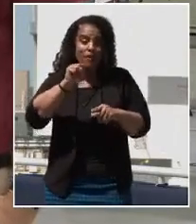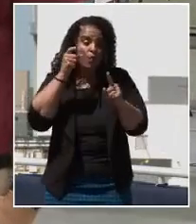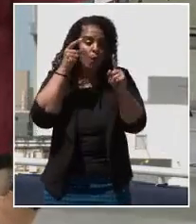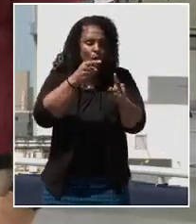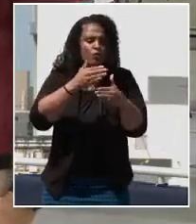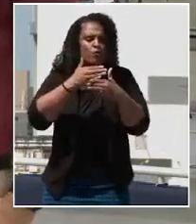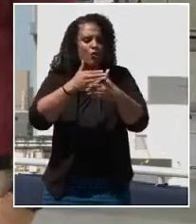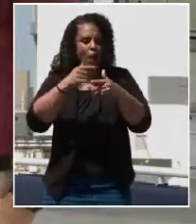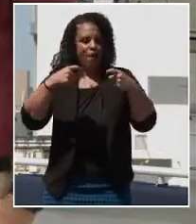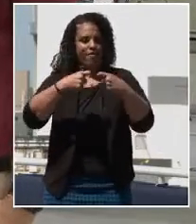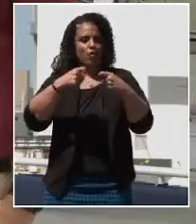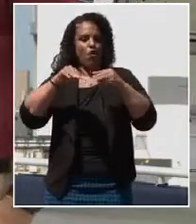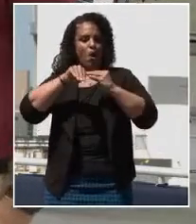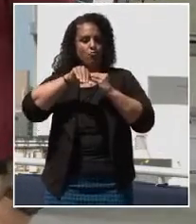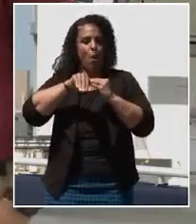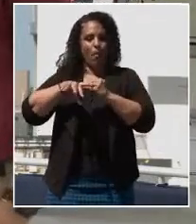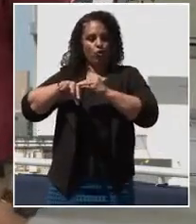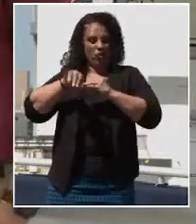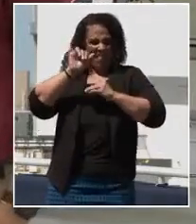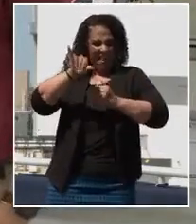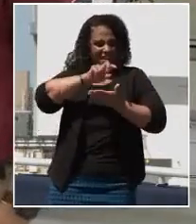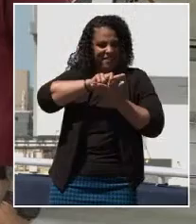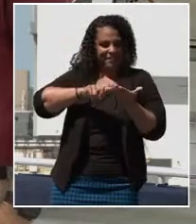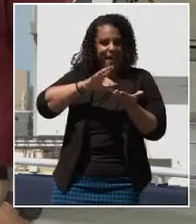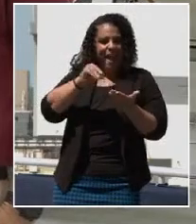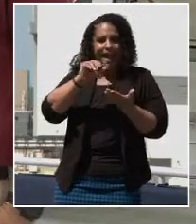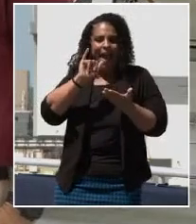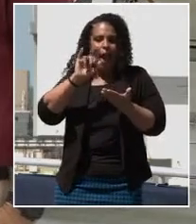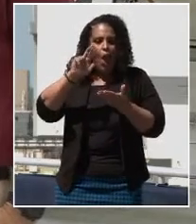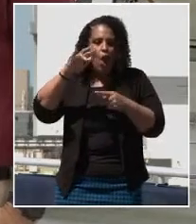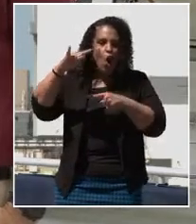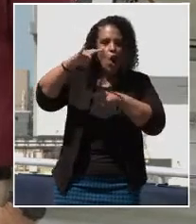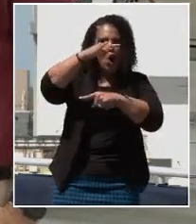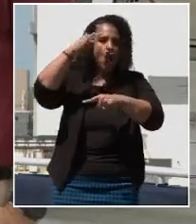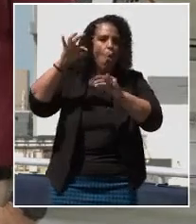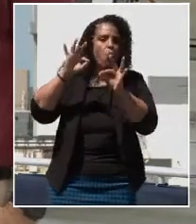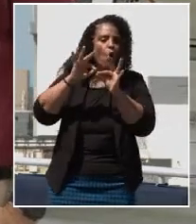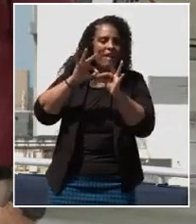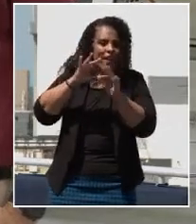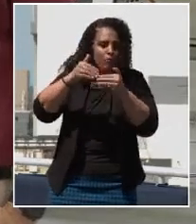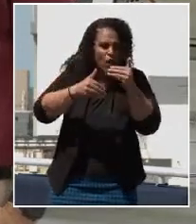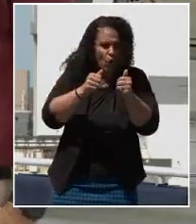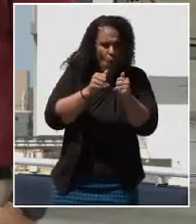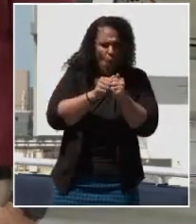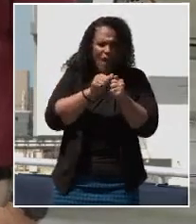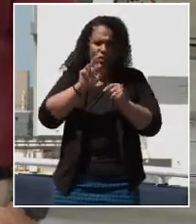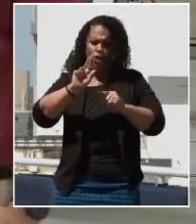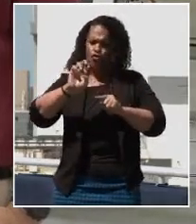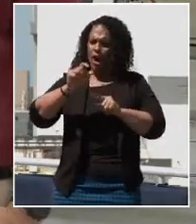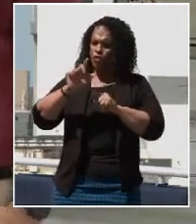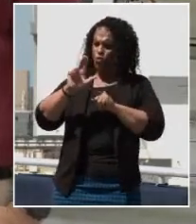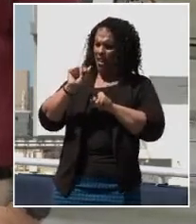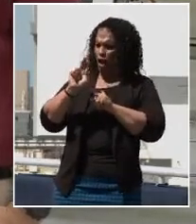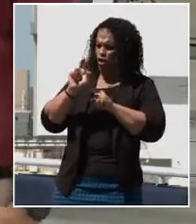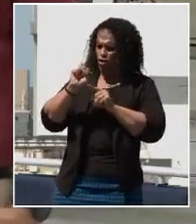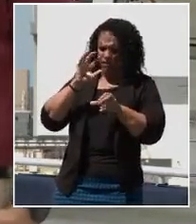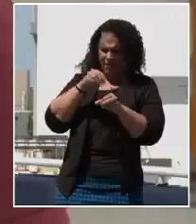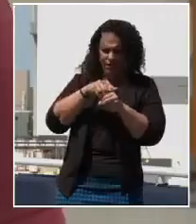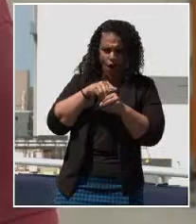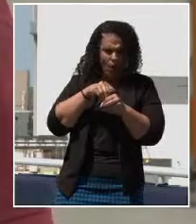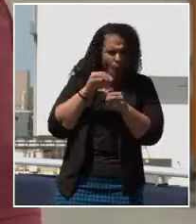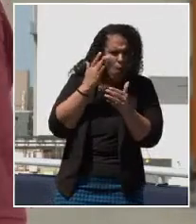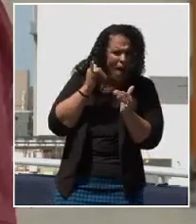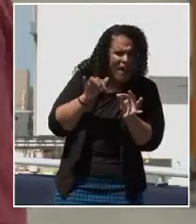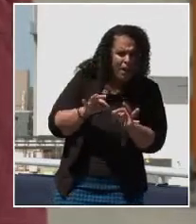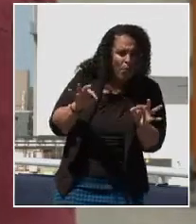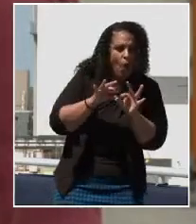goal is to share the electric propulsion design and airor this process with Regulators but why is that important yeah thanks